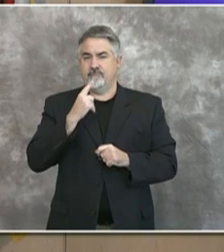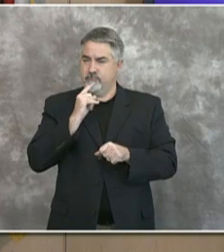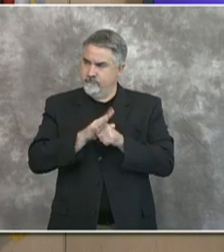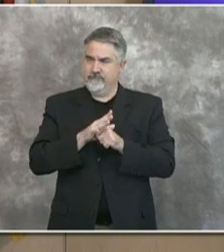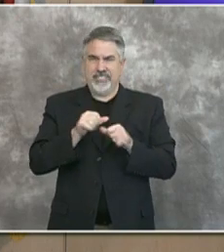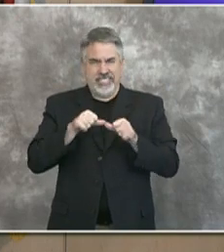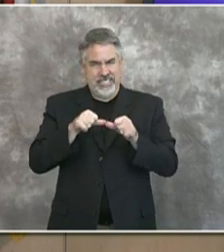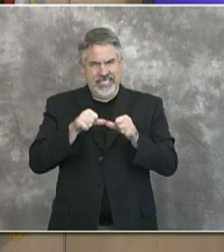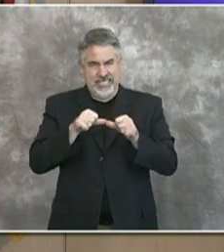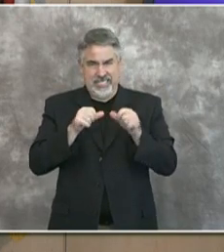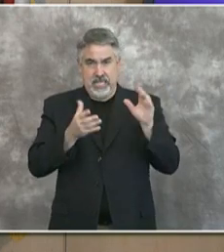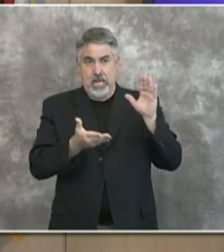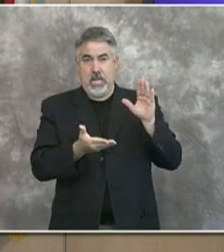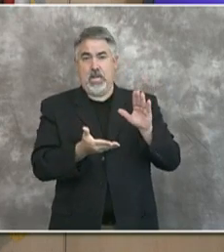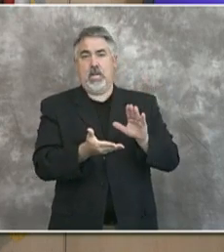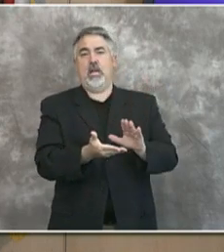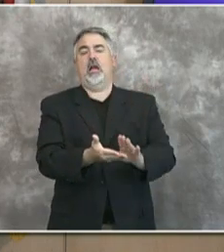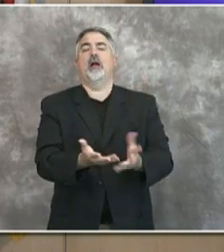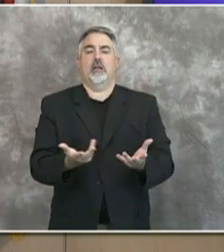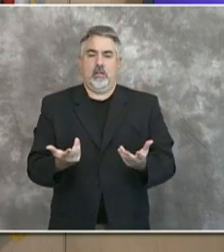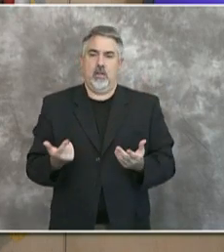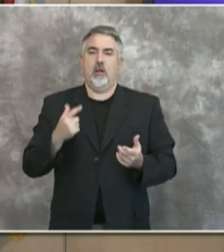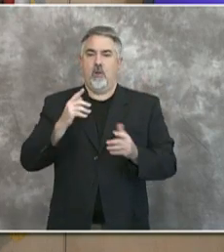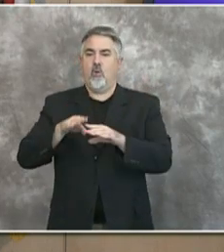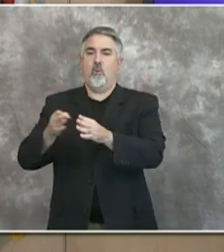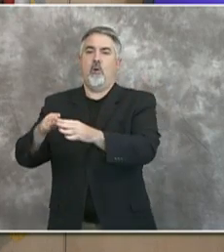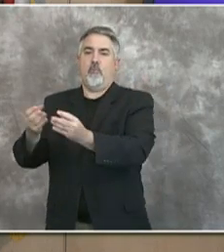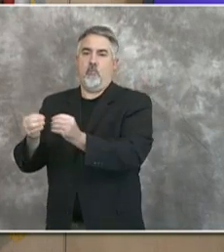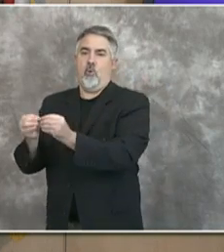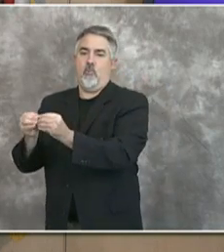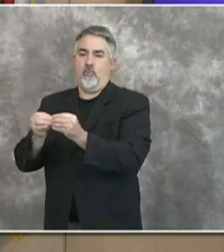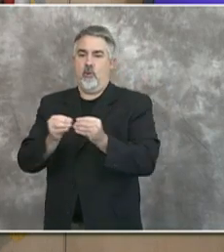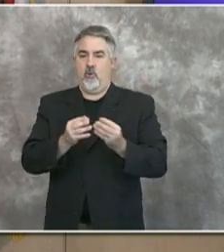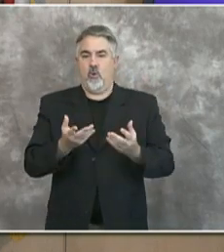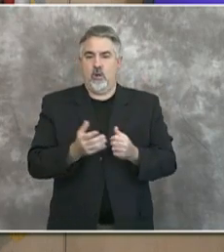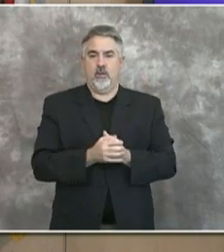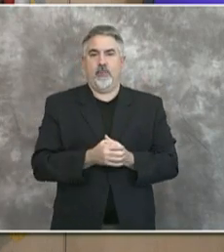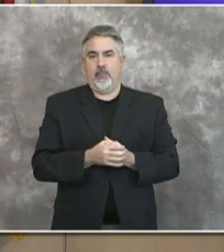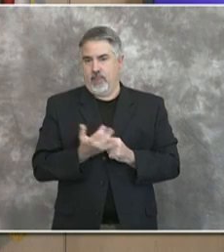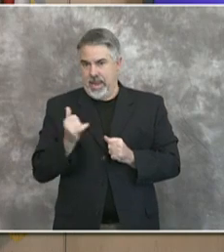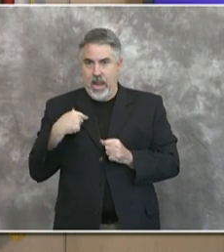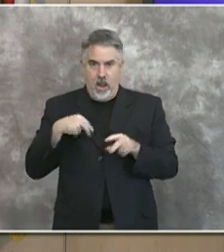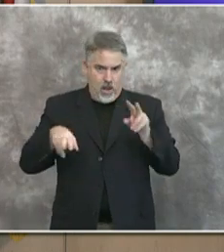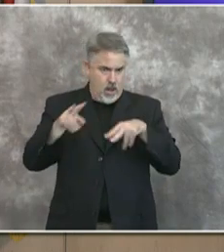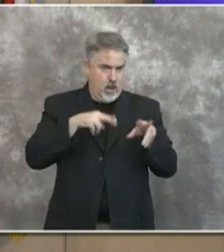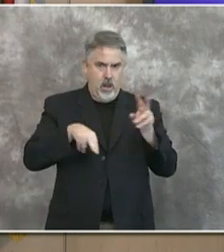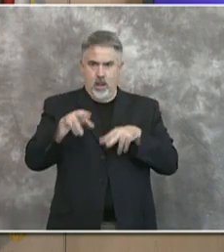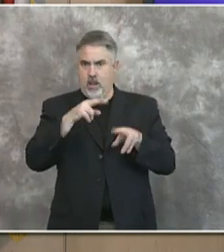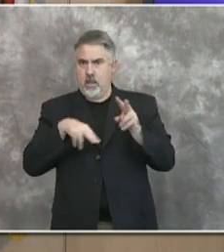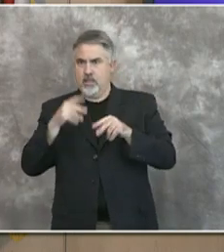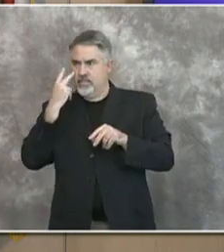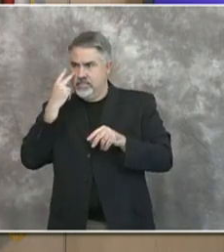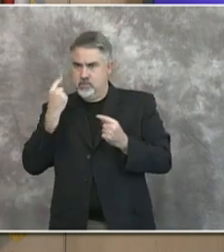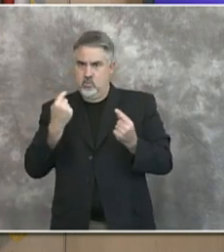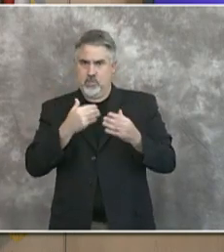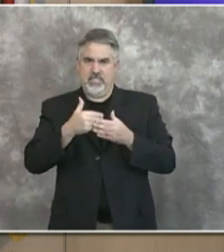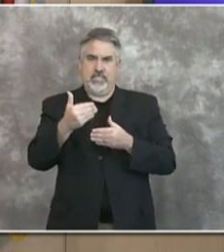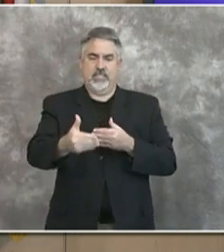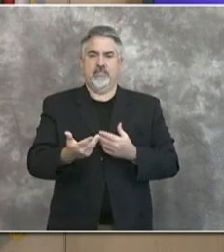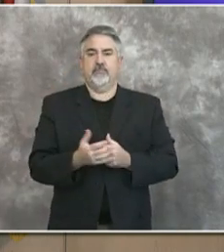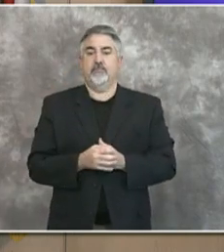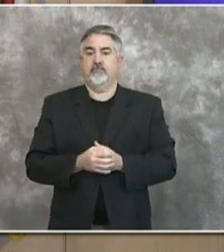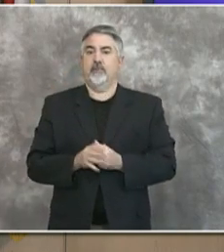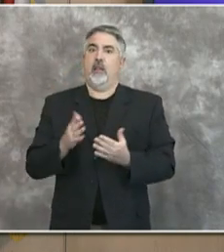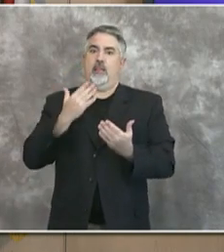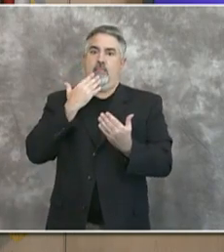every one of us take every day is what will put us in a position to be able to turn that dial and open. I want to say a special thank you to